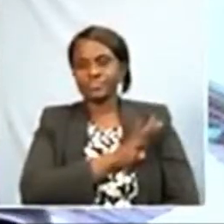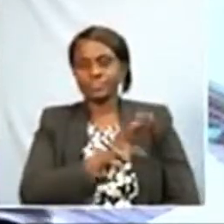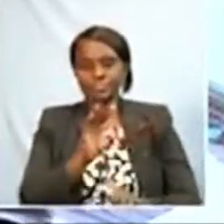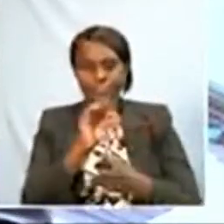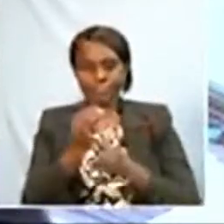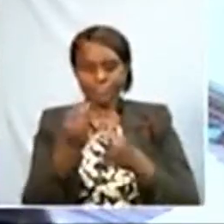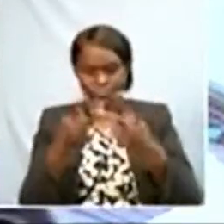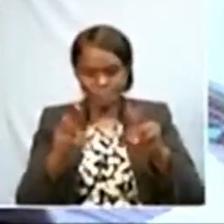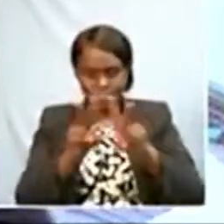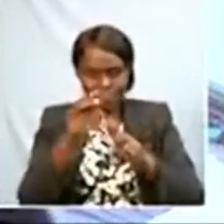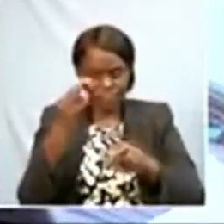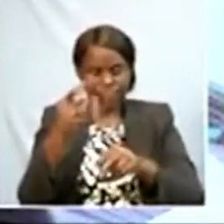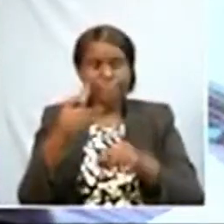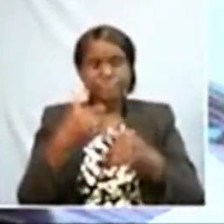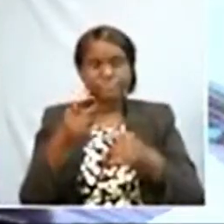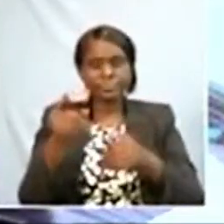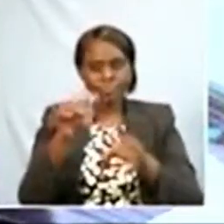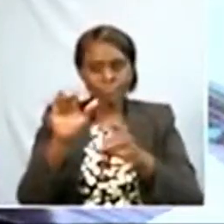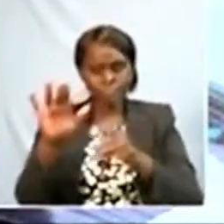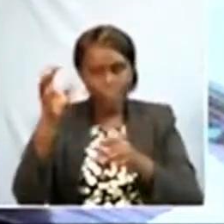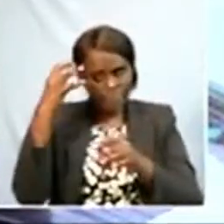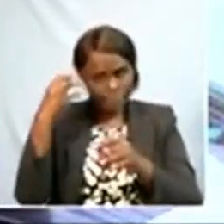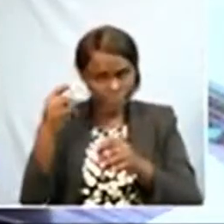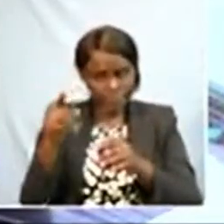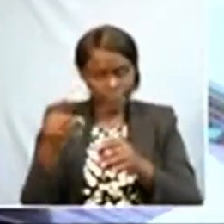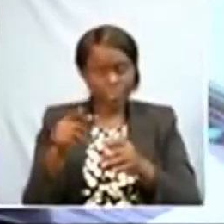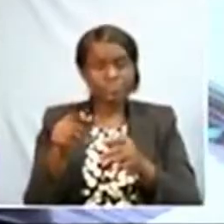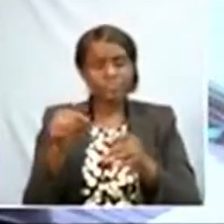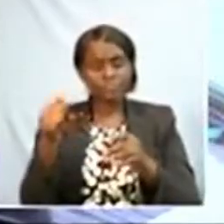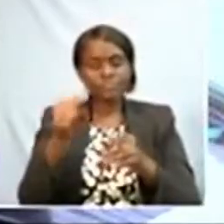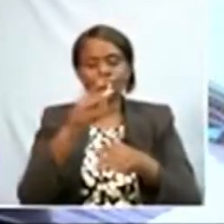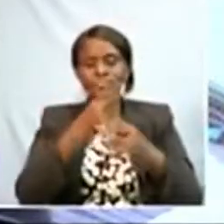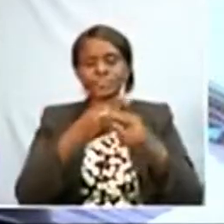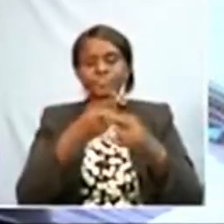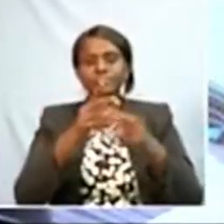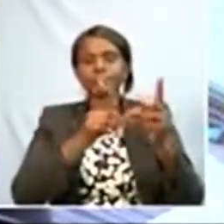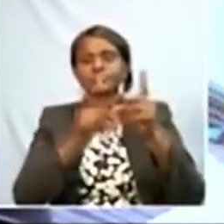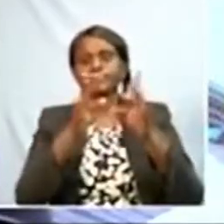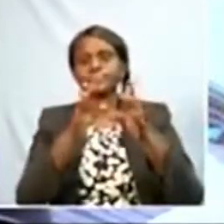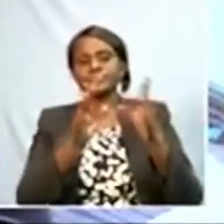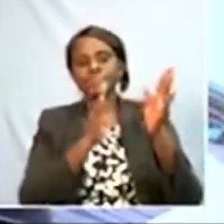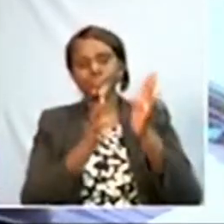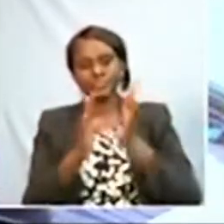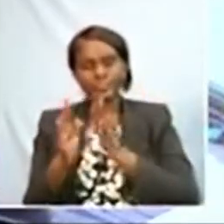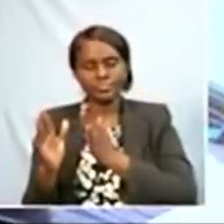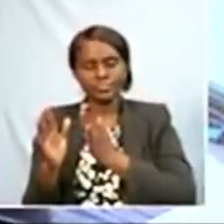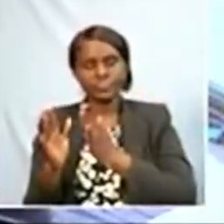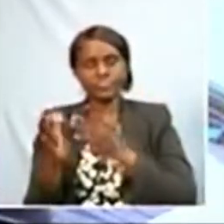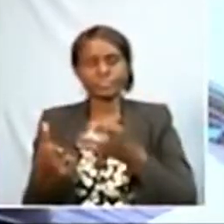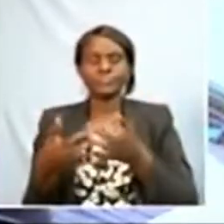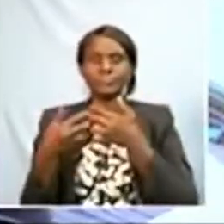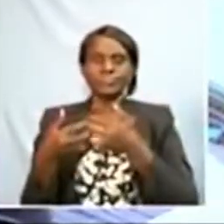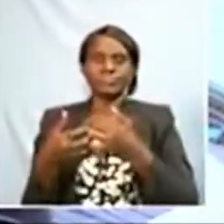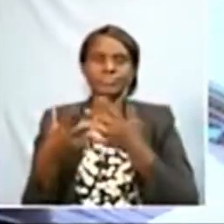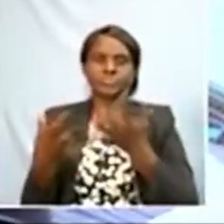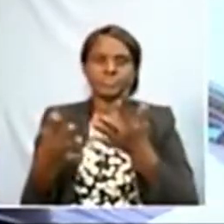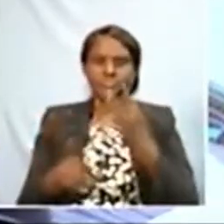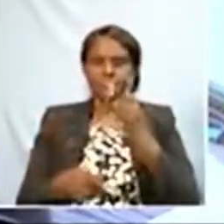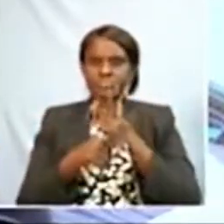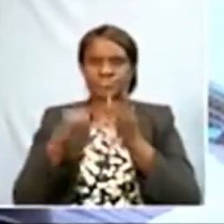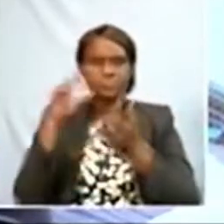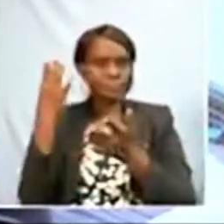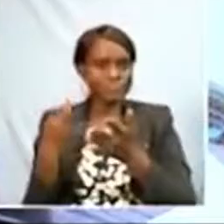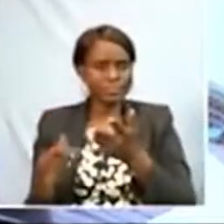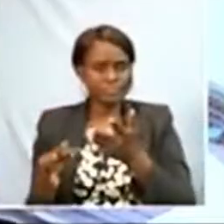value of having you in those offices? You are called directors, planning, engineering, town